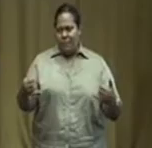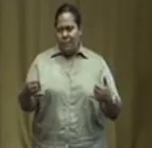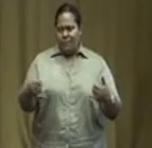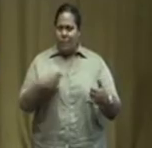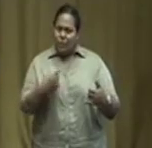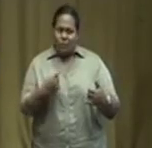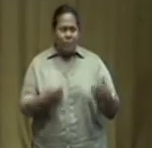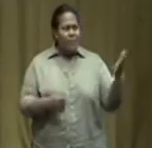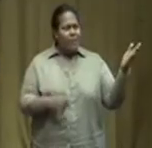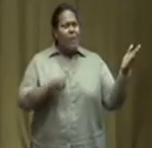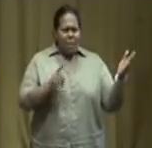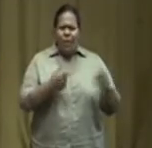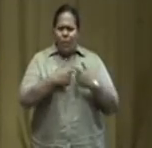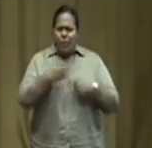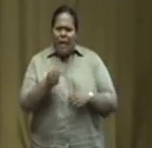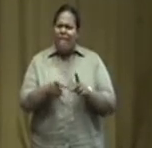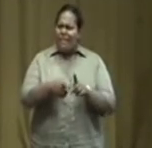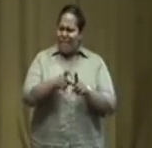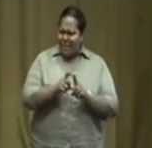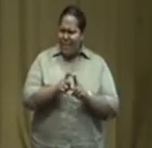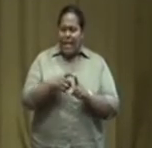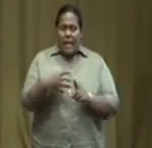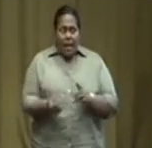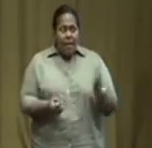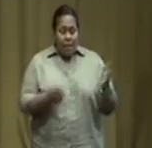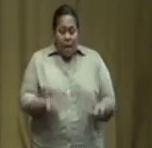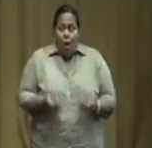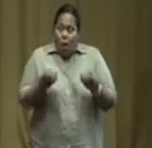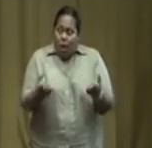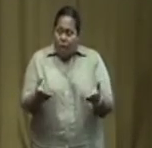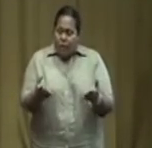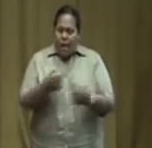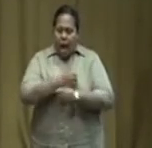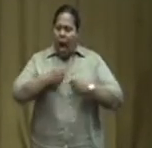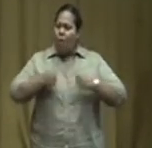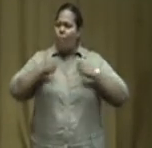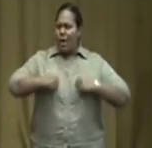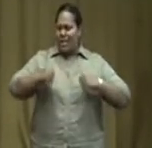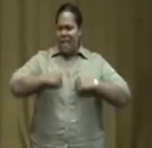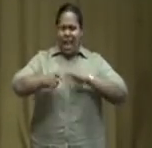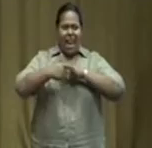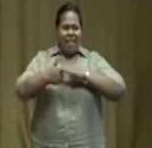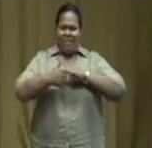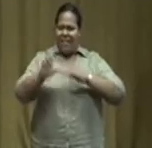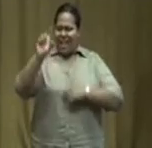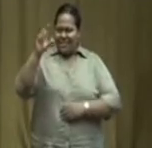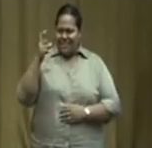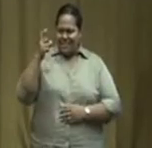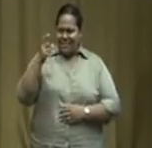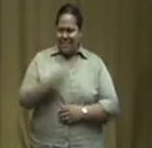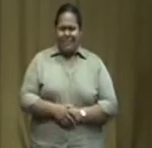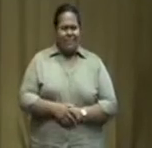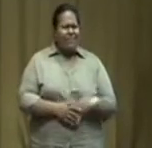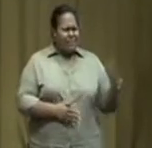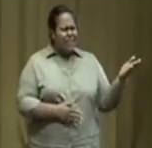certainly facing some difficulty in offering our practical laboratory classes, because is there